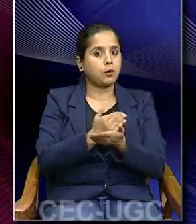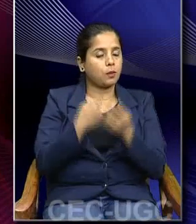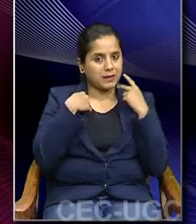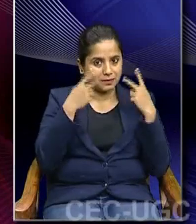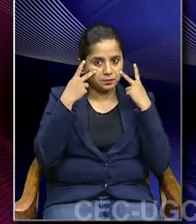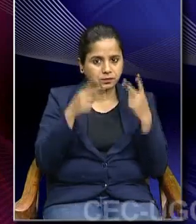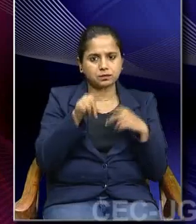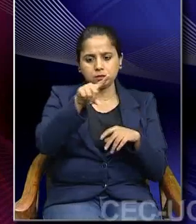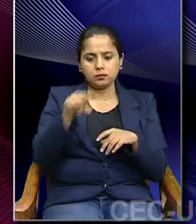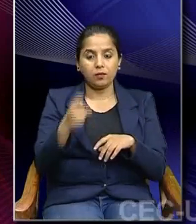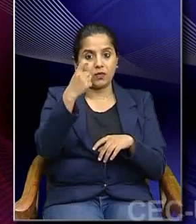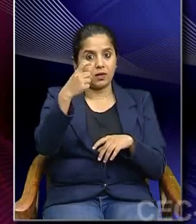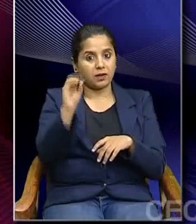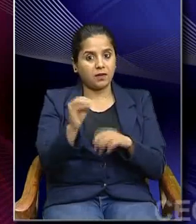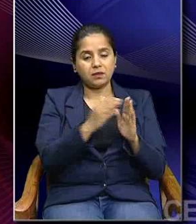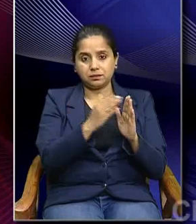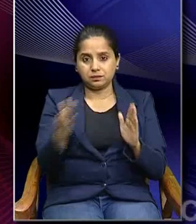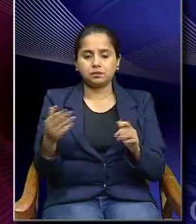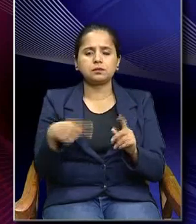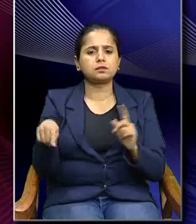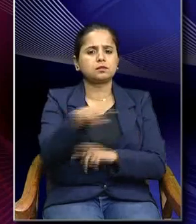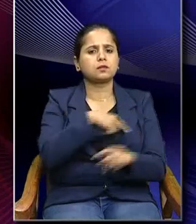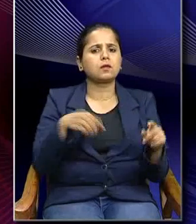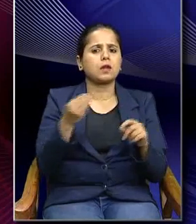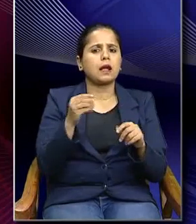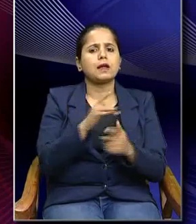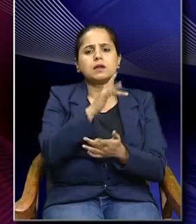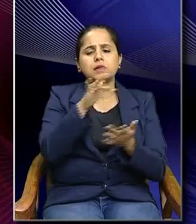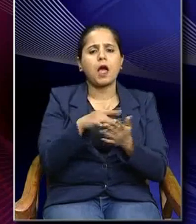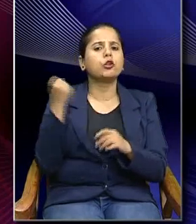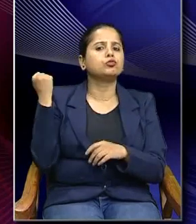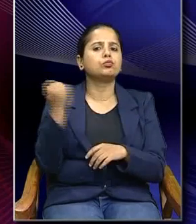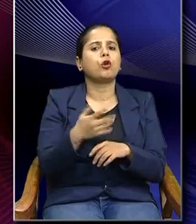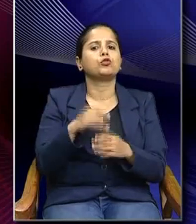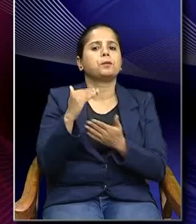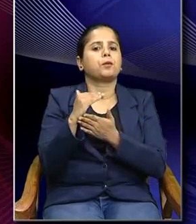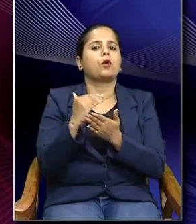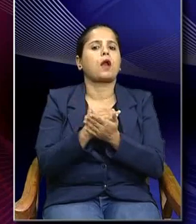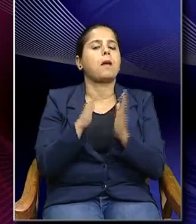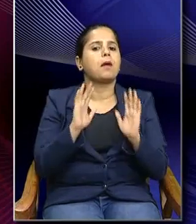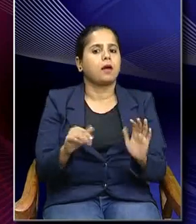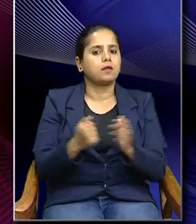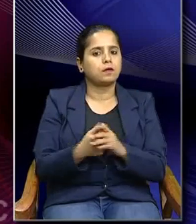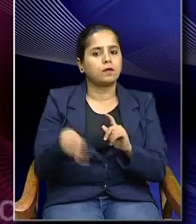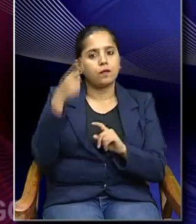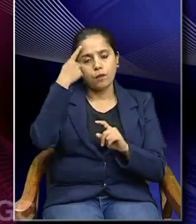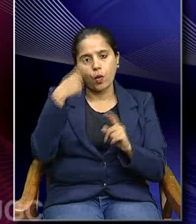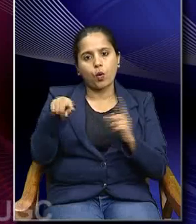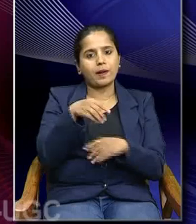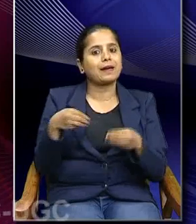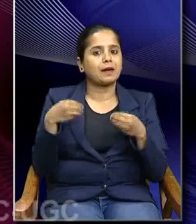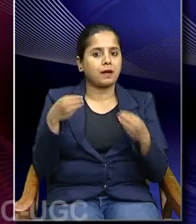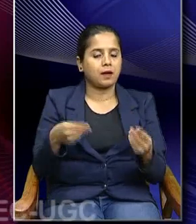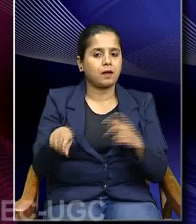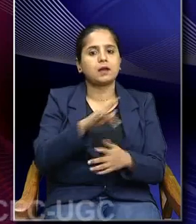since 1970s, this is a centrally sponsored program provided by the central